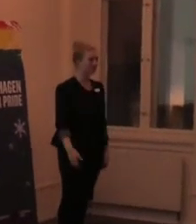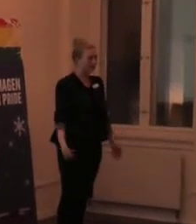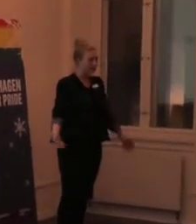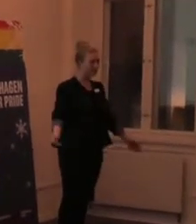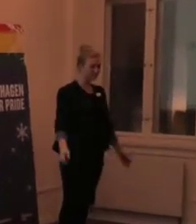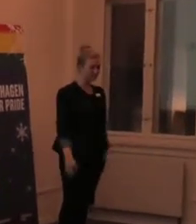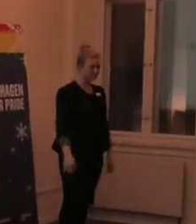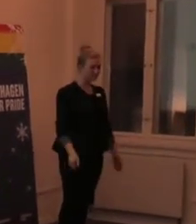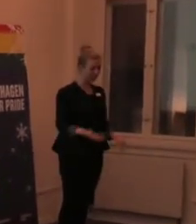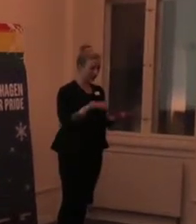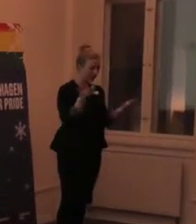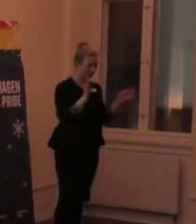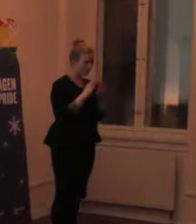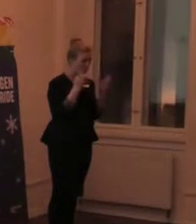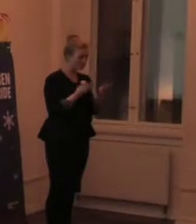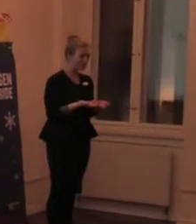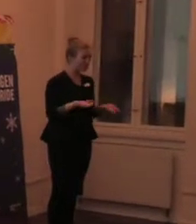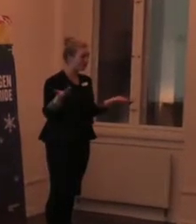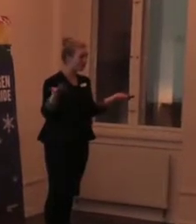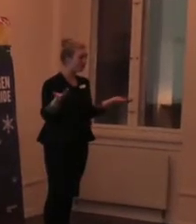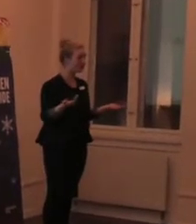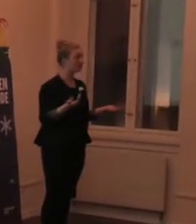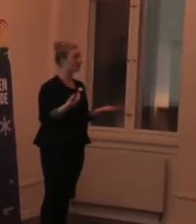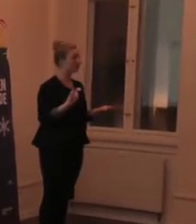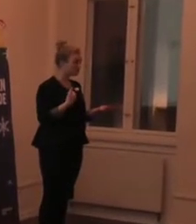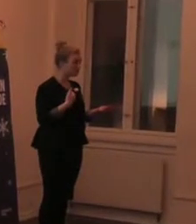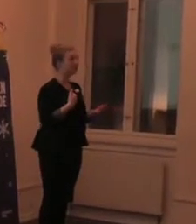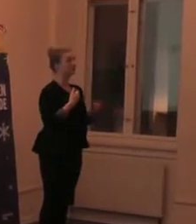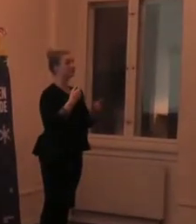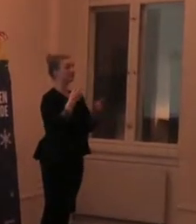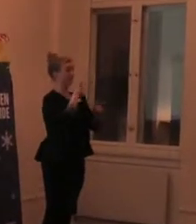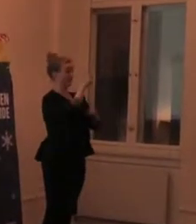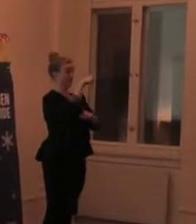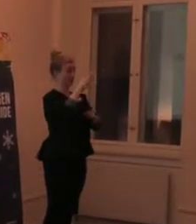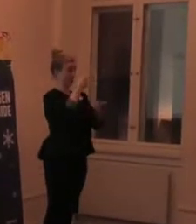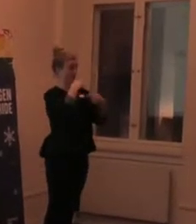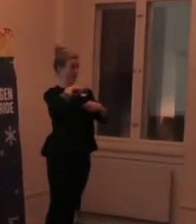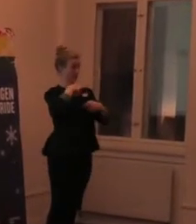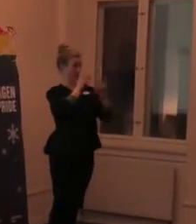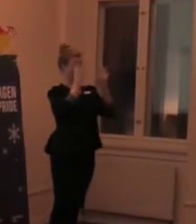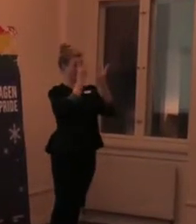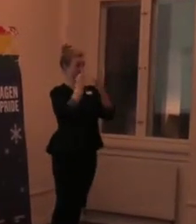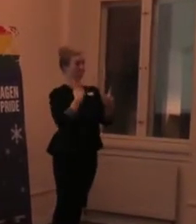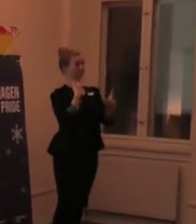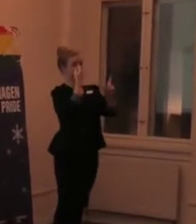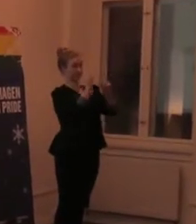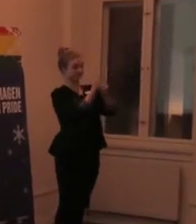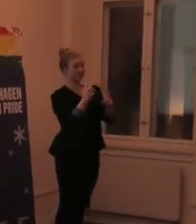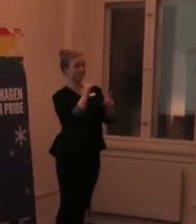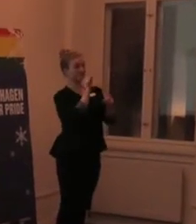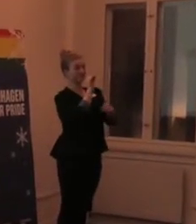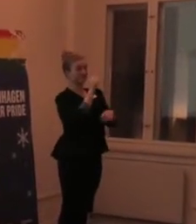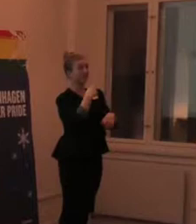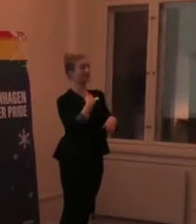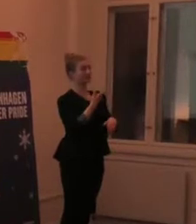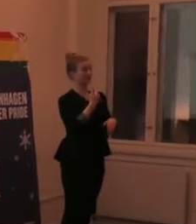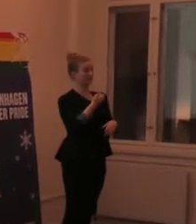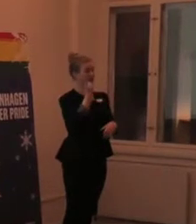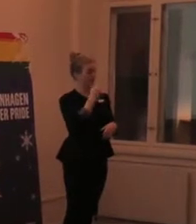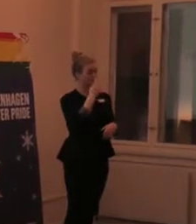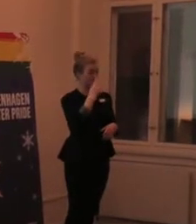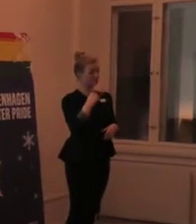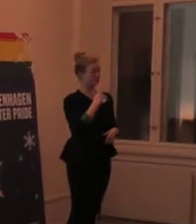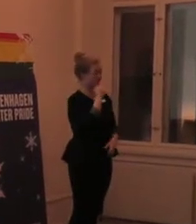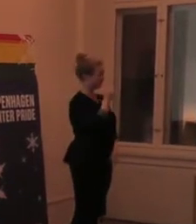committee. And then we talked to the people who told us about the committee, and they put us in contact to one of the members, and they're like, yeah,